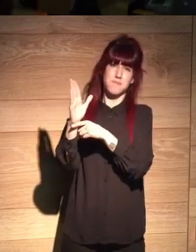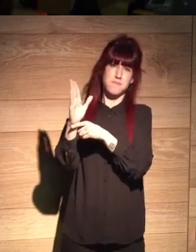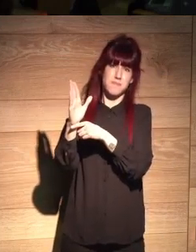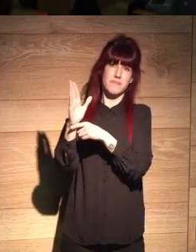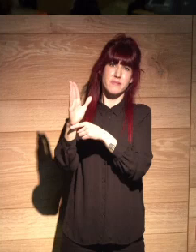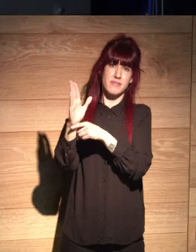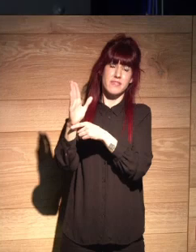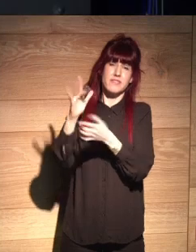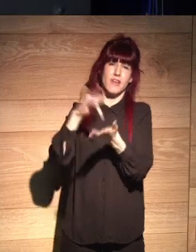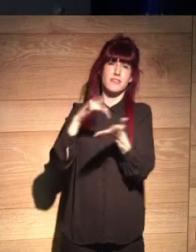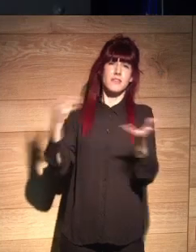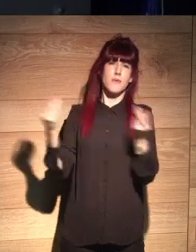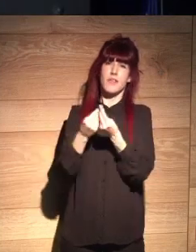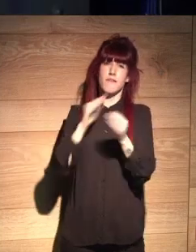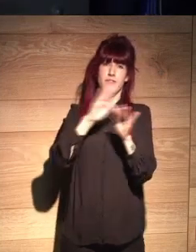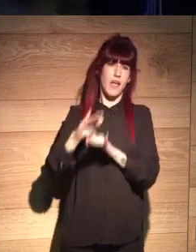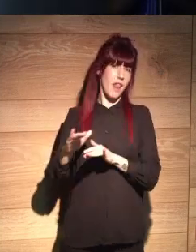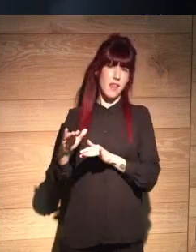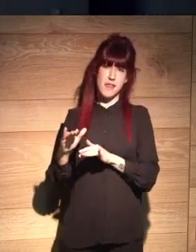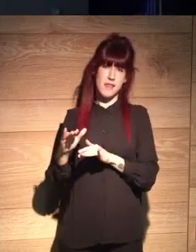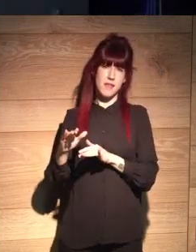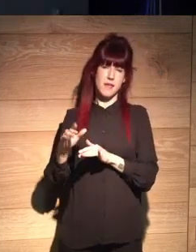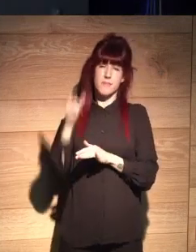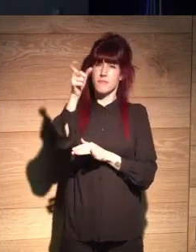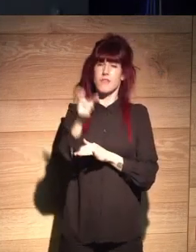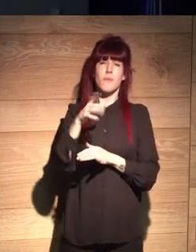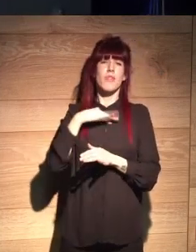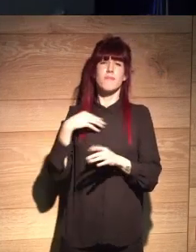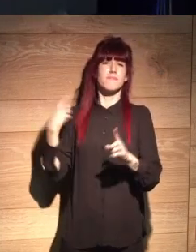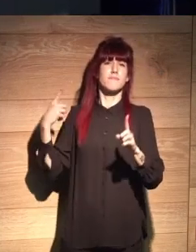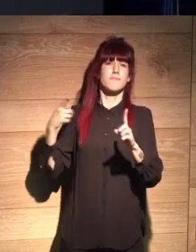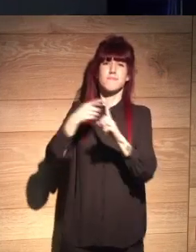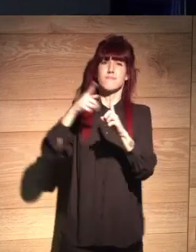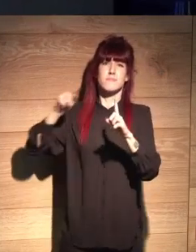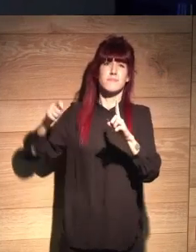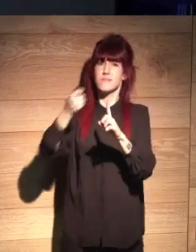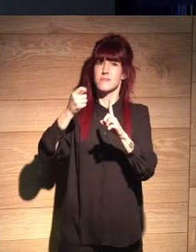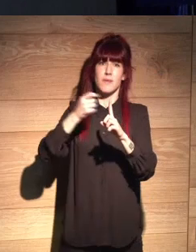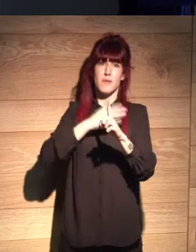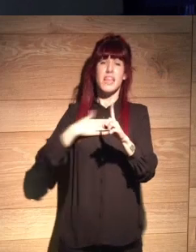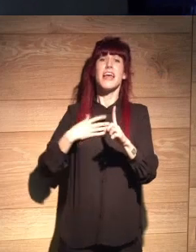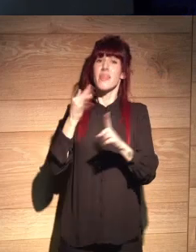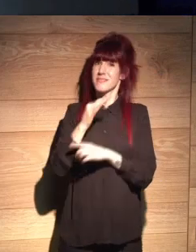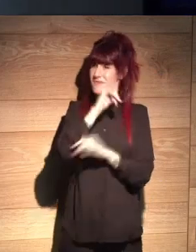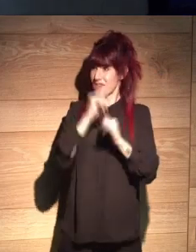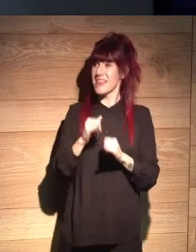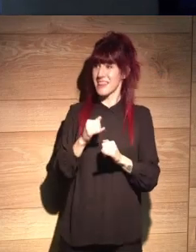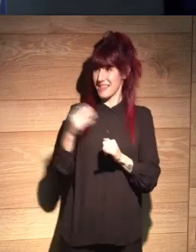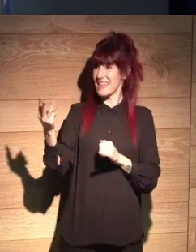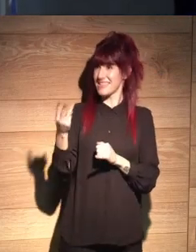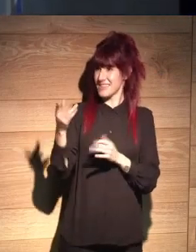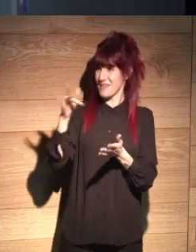palpable example that when all this comes together, at the end we can do what you want and be happy as well. And this is